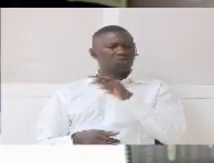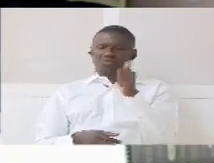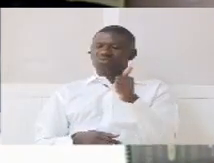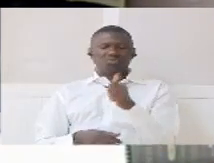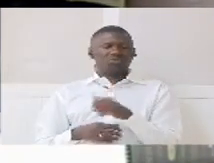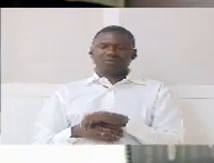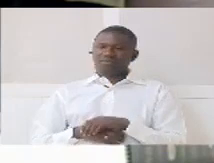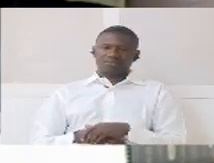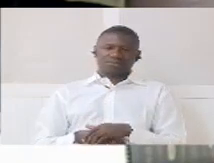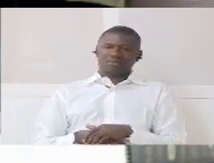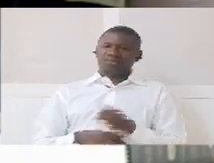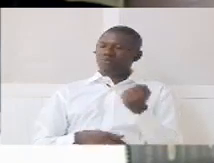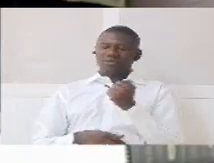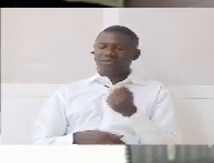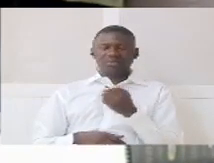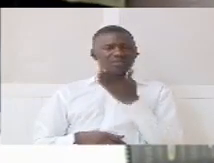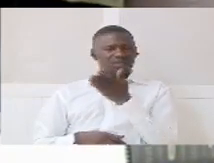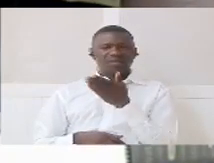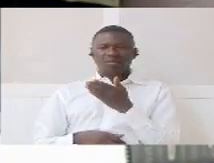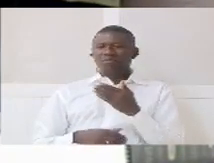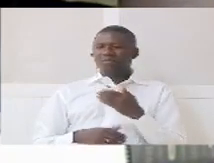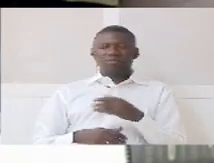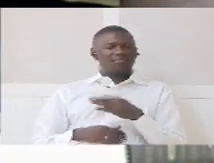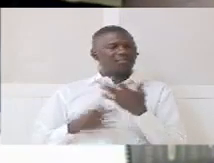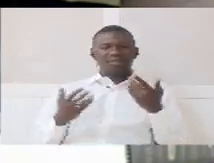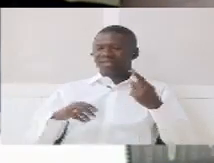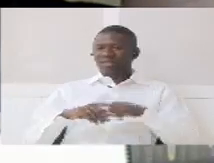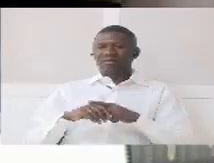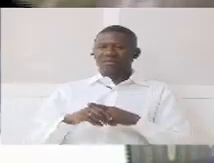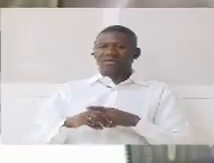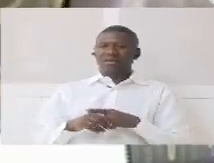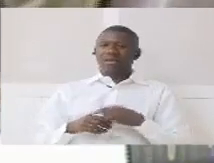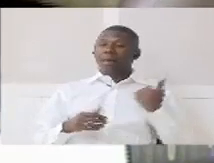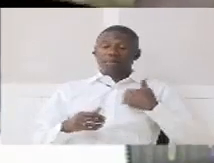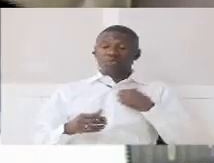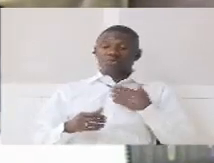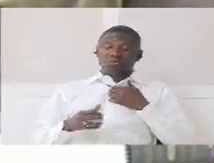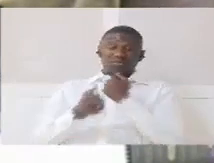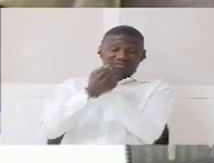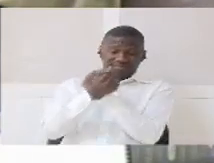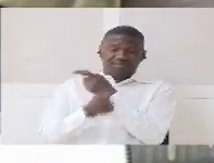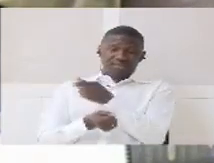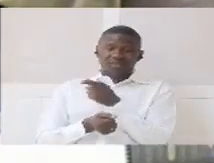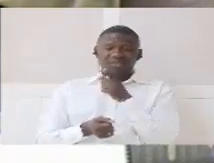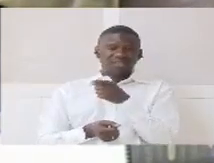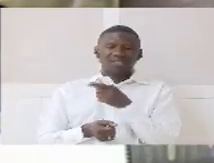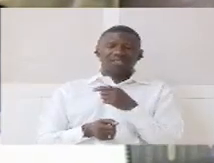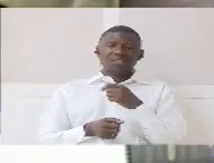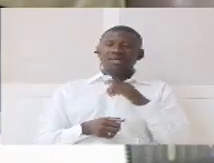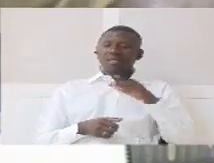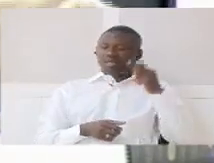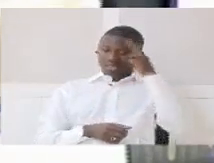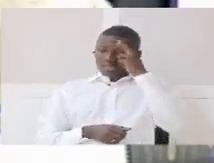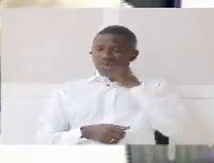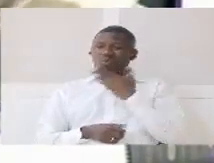all, because je jama prisoner fanka foyko wala ke very very sabu je. Most times the prisoners will tell you that that is the cause of